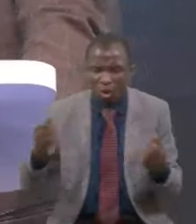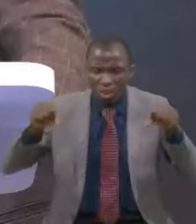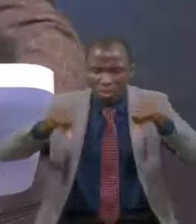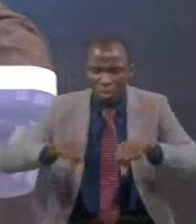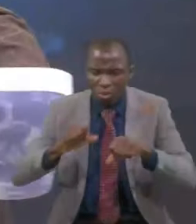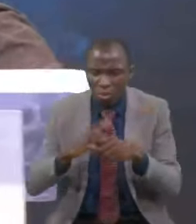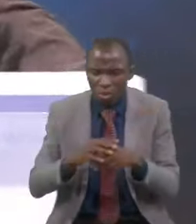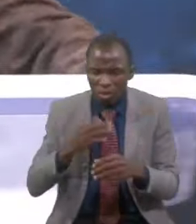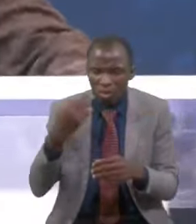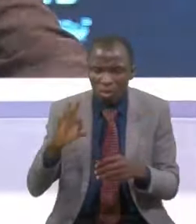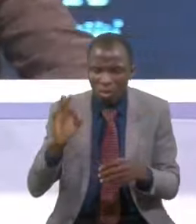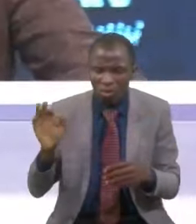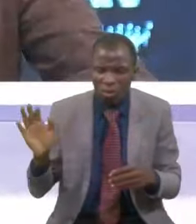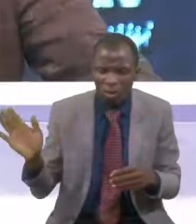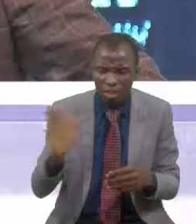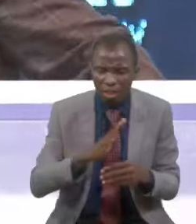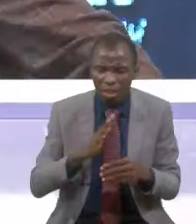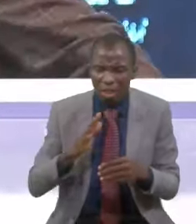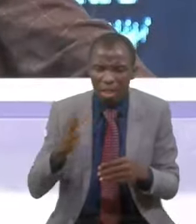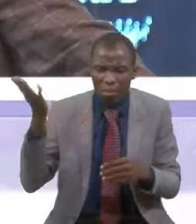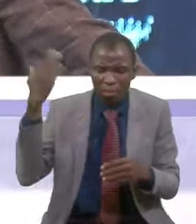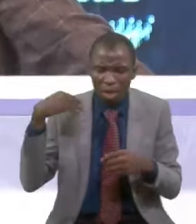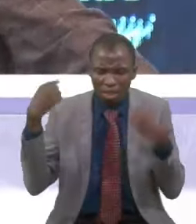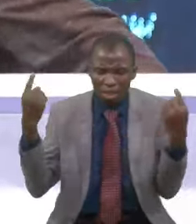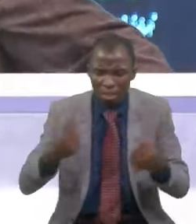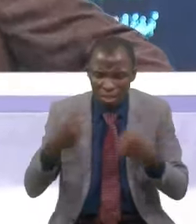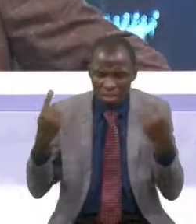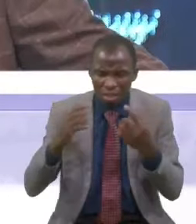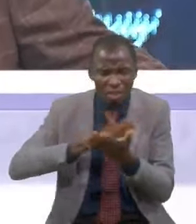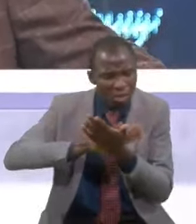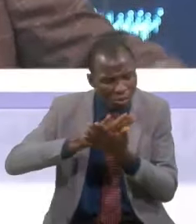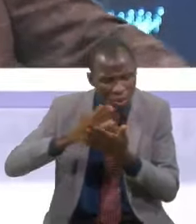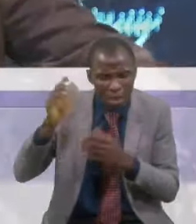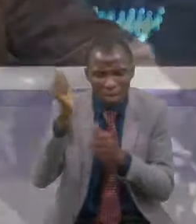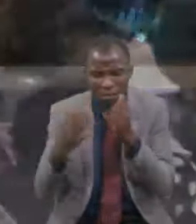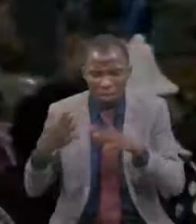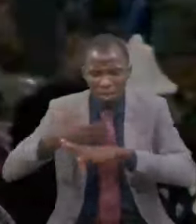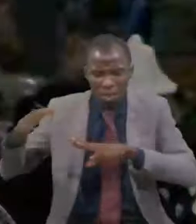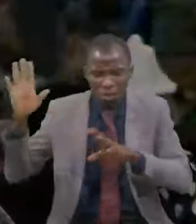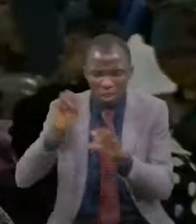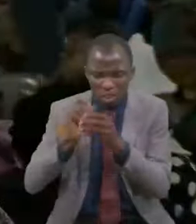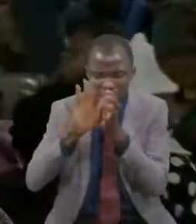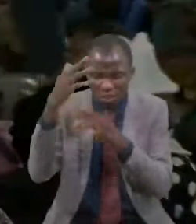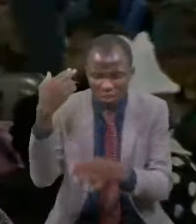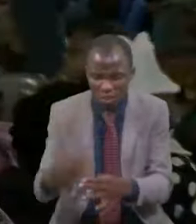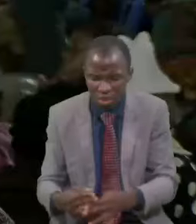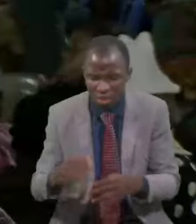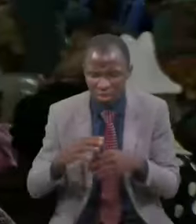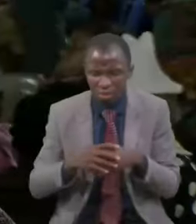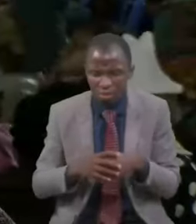their passing, wipe everything away in Jesus' name.